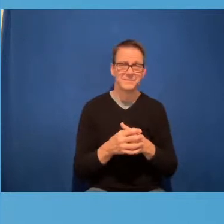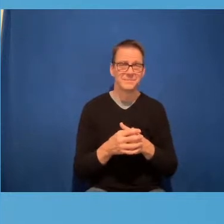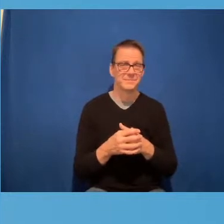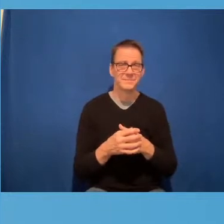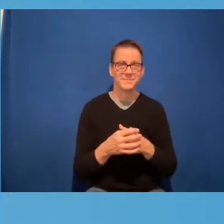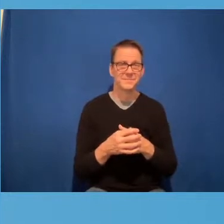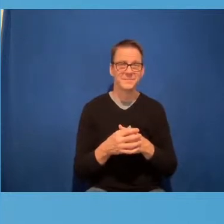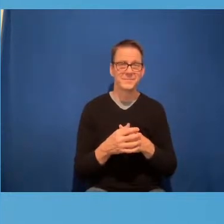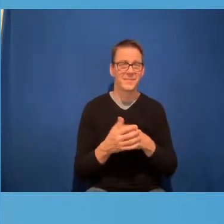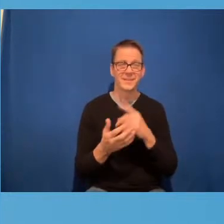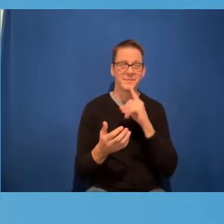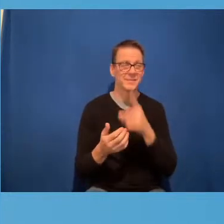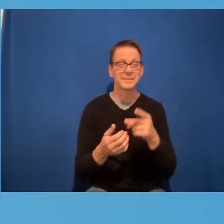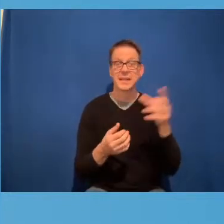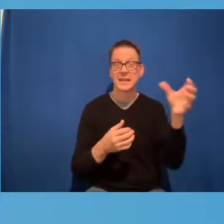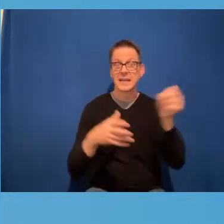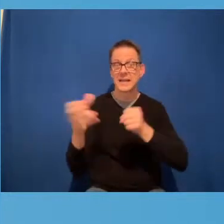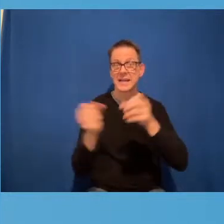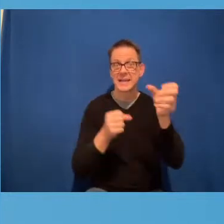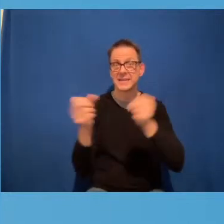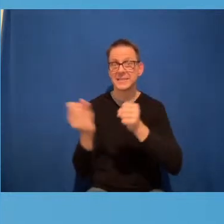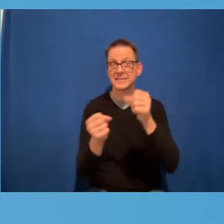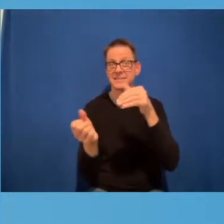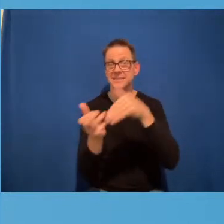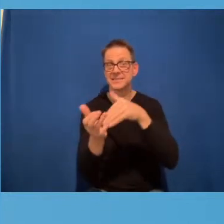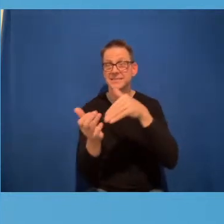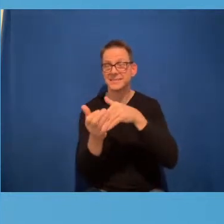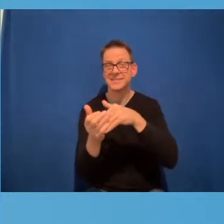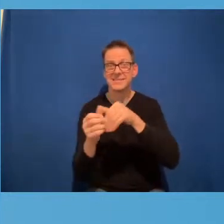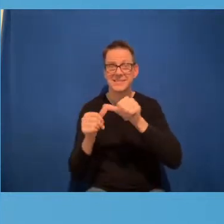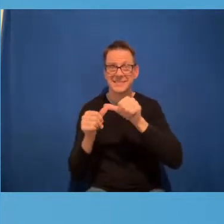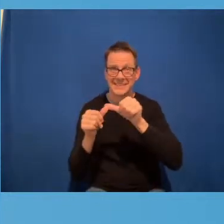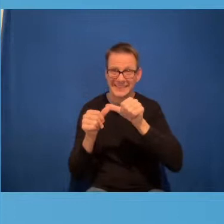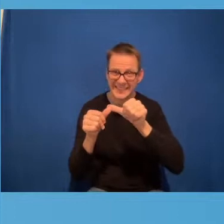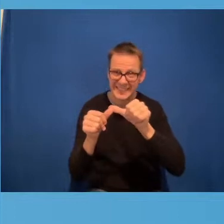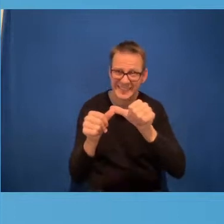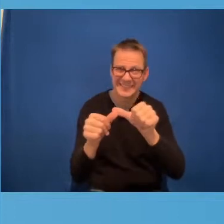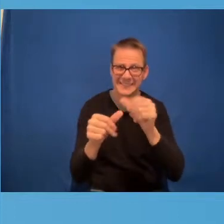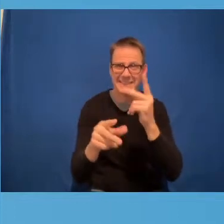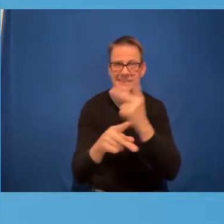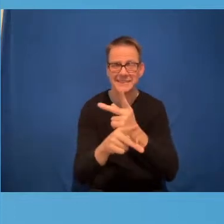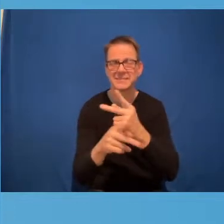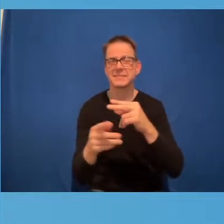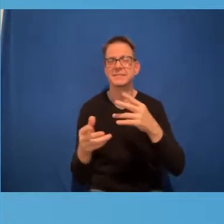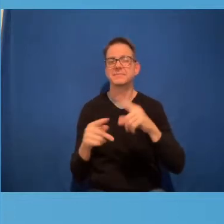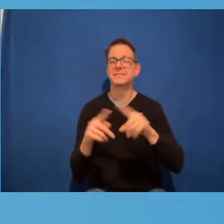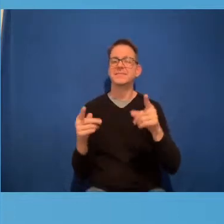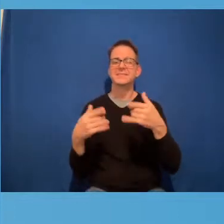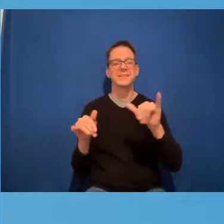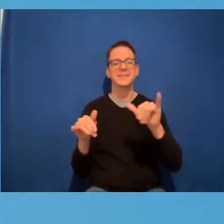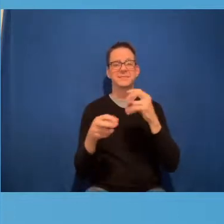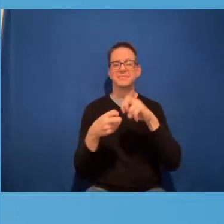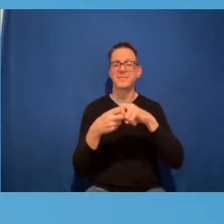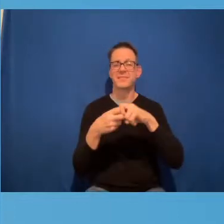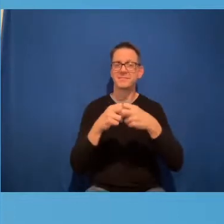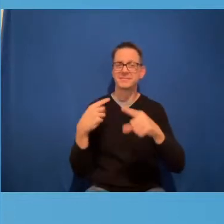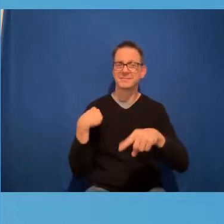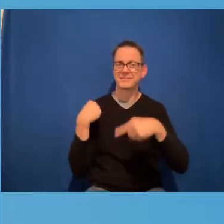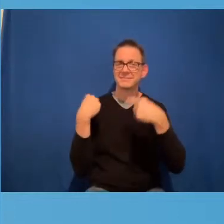hiring and retaining doctors has always been an issue. There's always been all kinds of put in